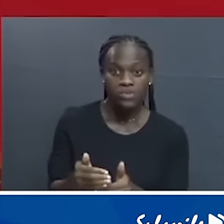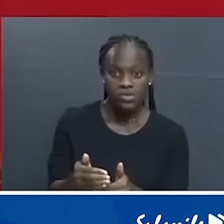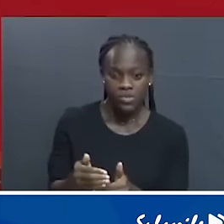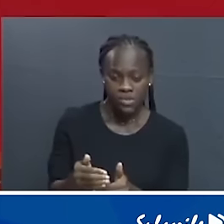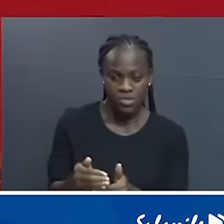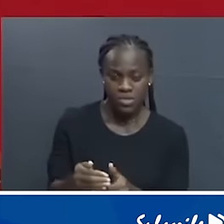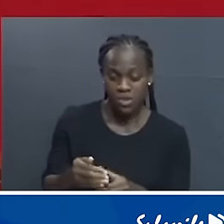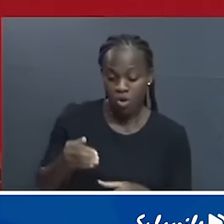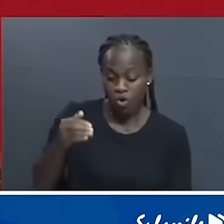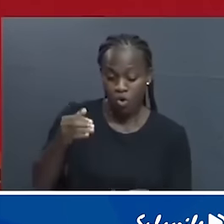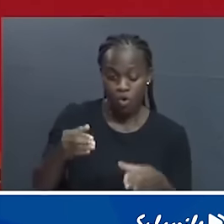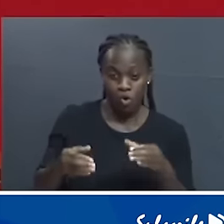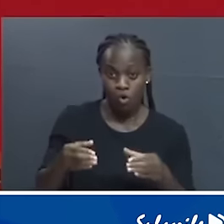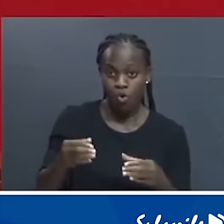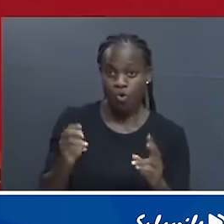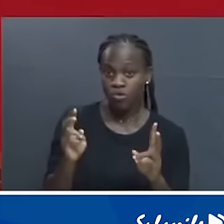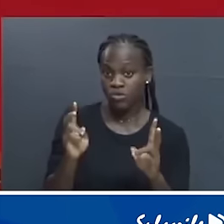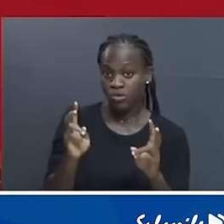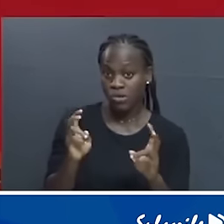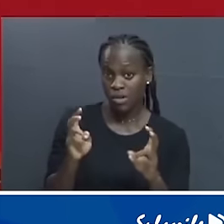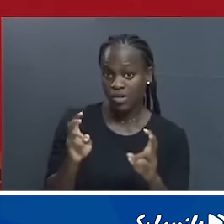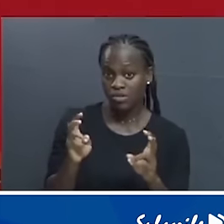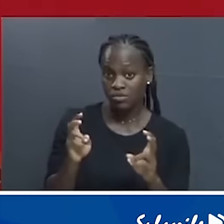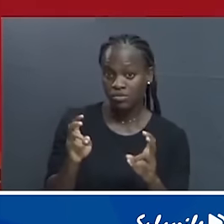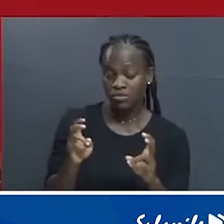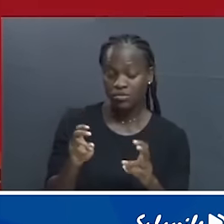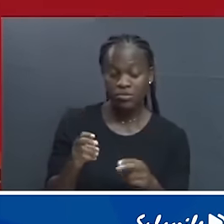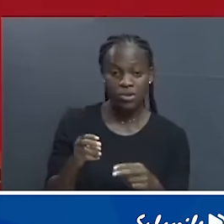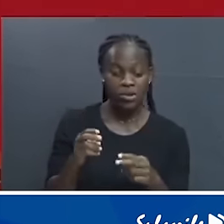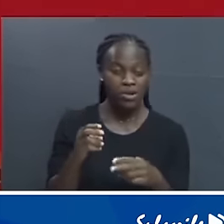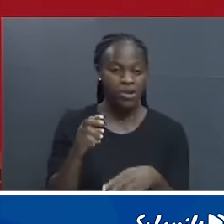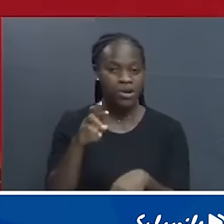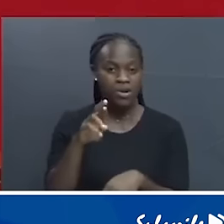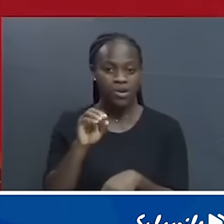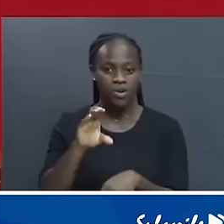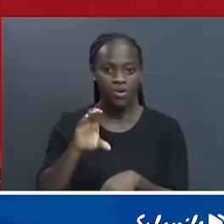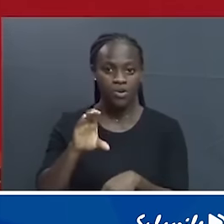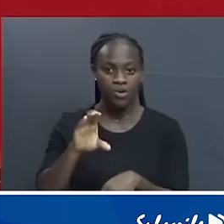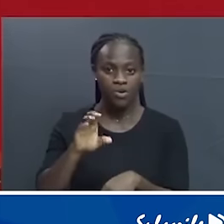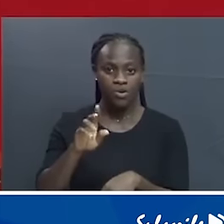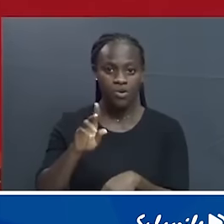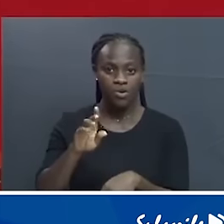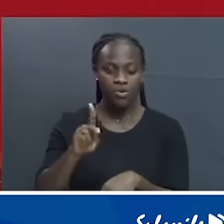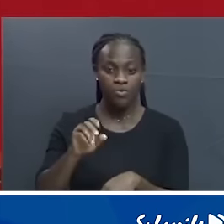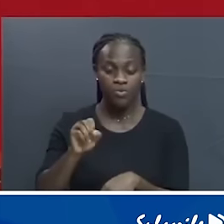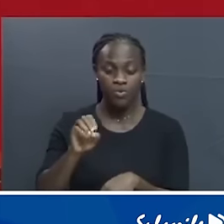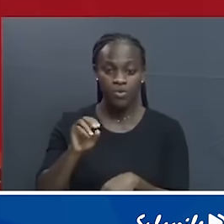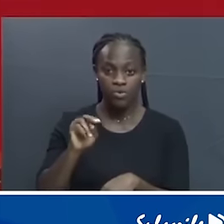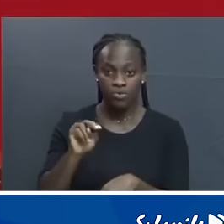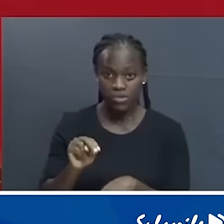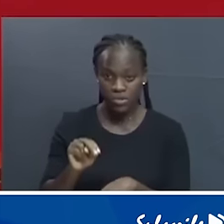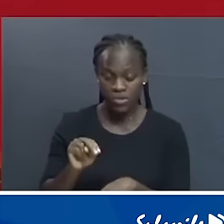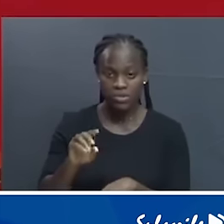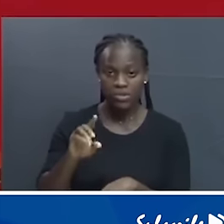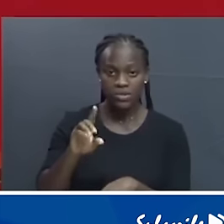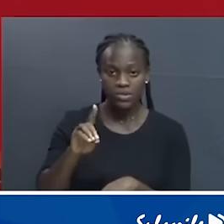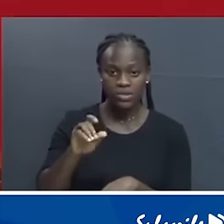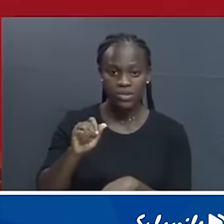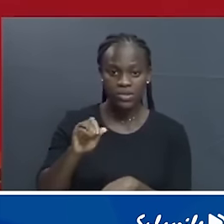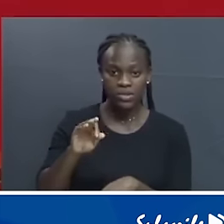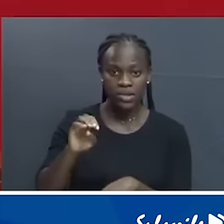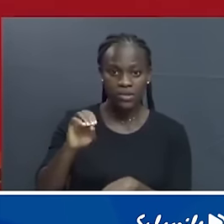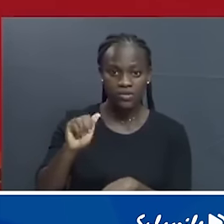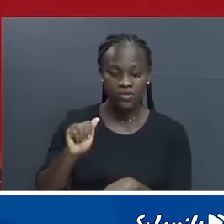the courts titled Robson Nelson Eche K. Dafiamapo